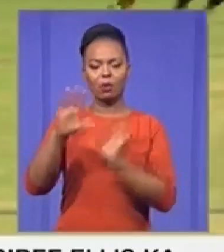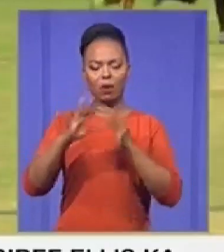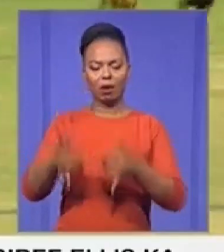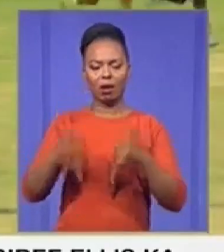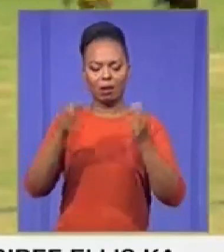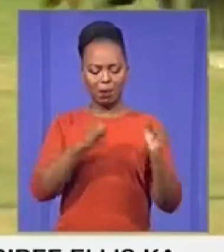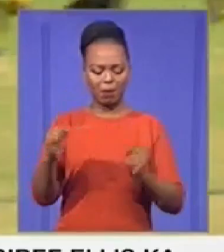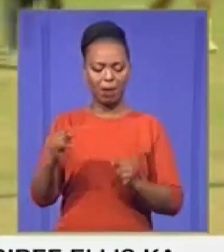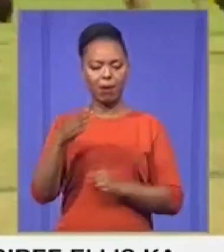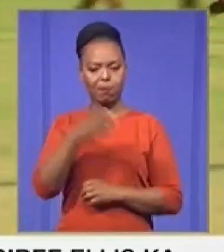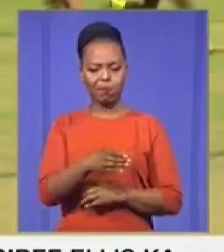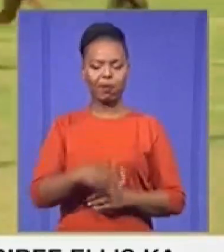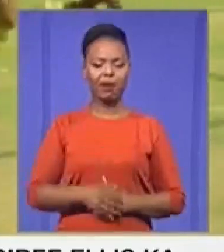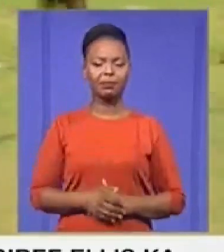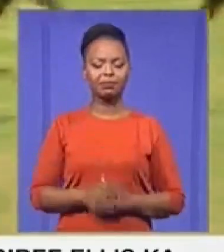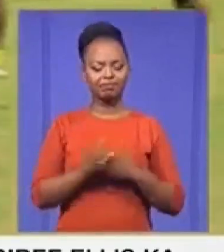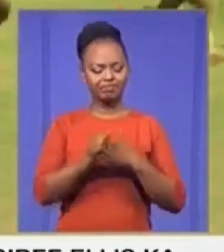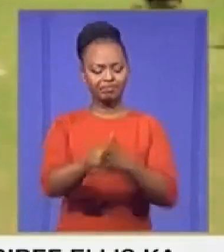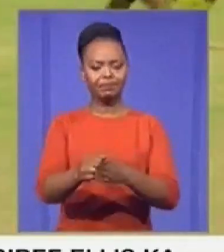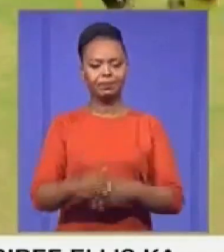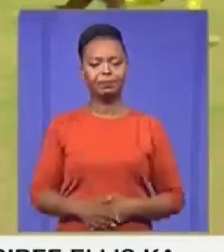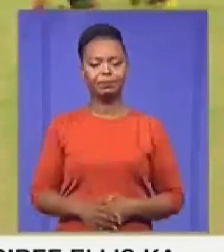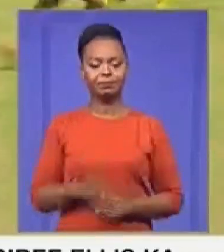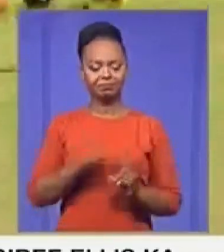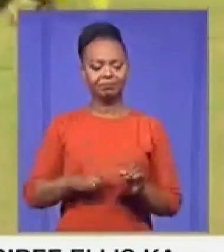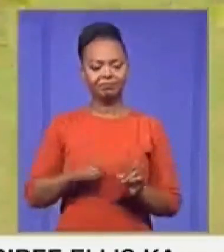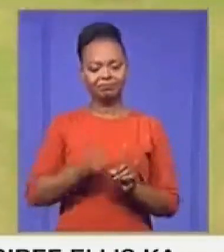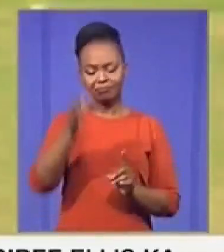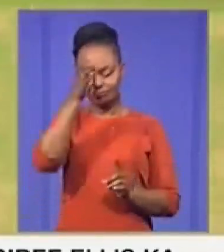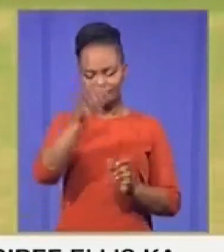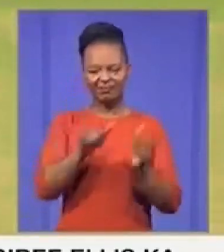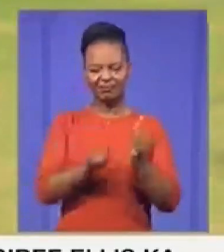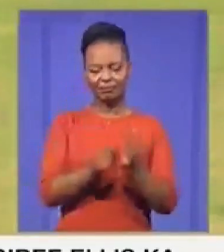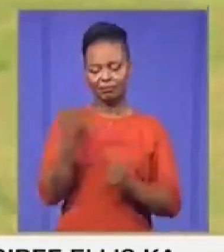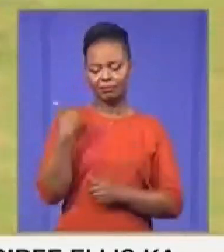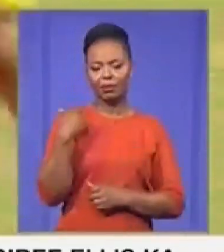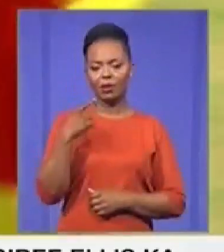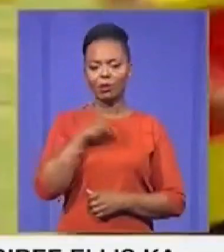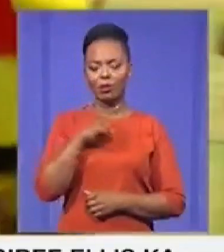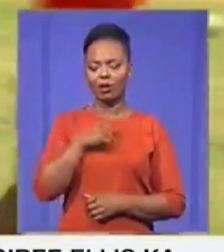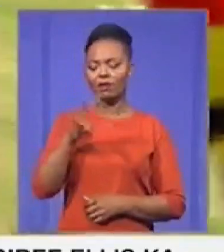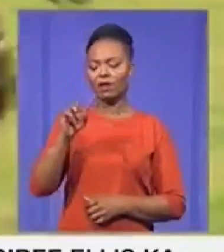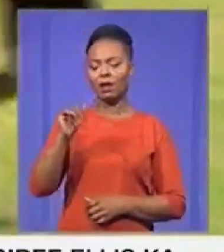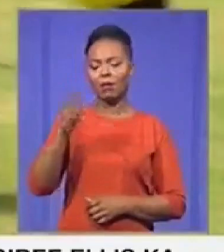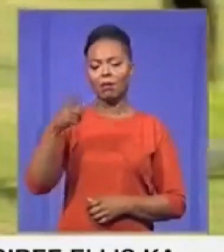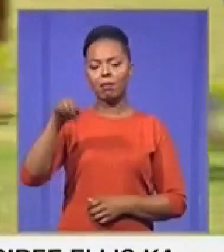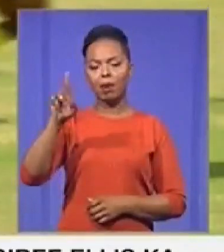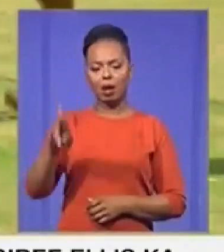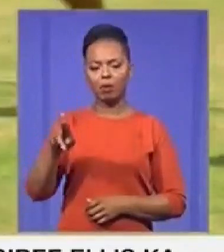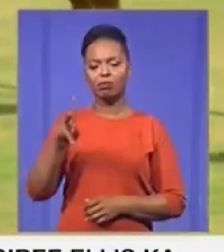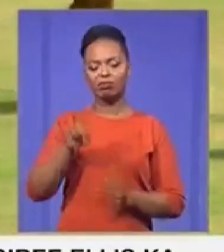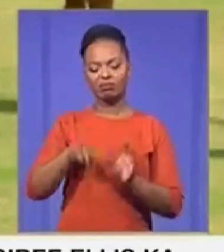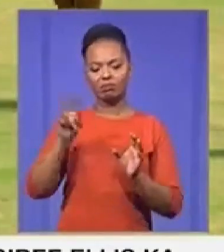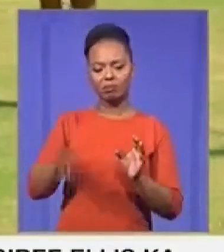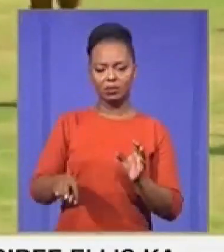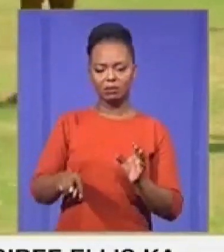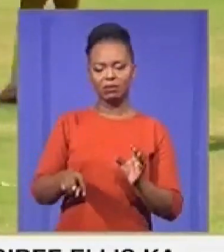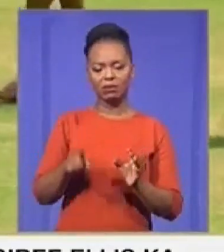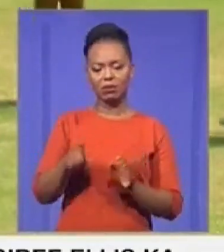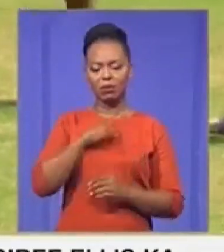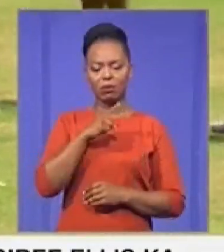helm. Ellis ibile mohlahli wa motjwa o sa swere morago ga gore mohlahli Vera Pauw a tlogele mošomo